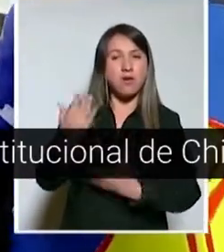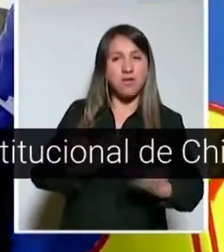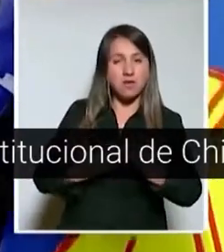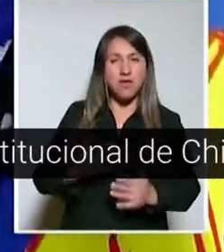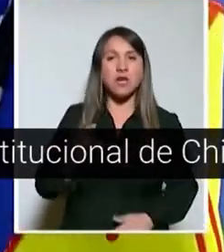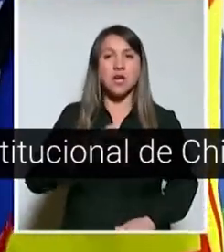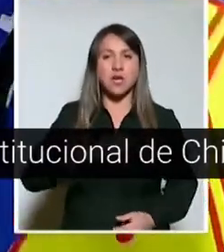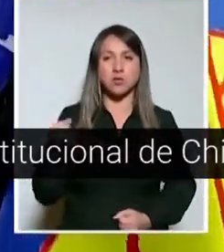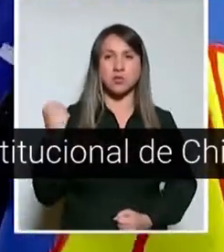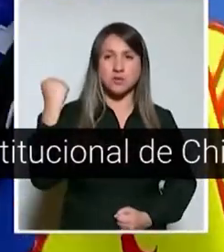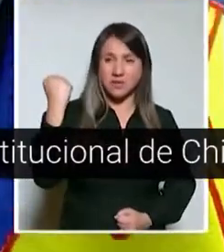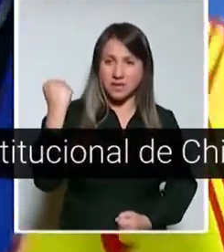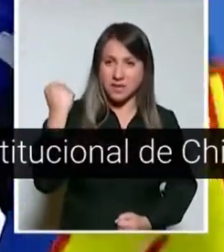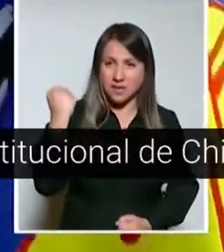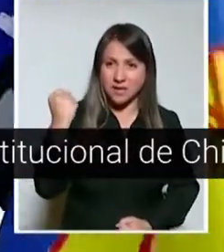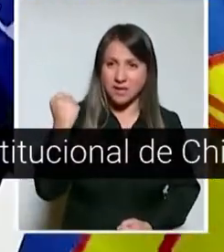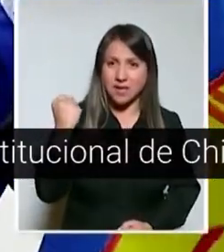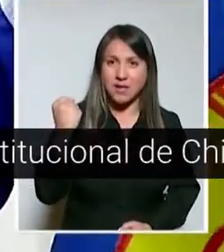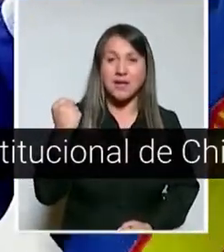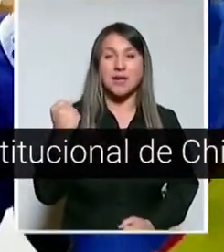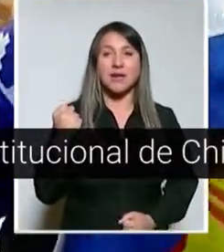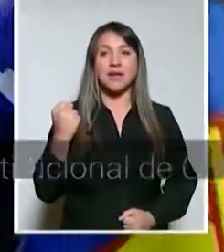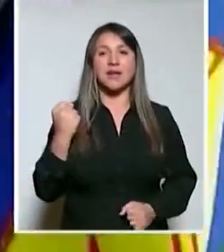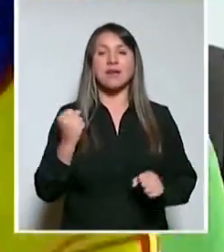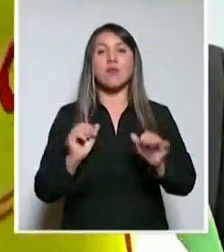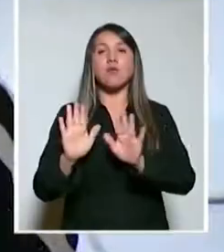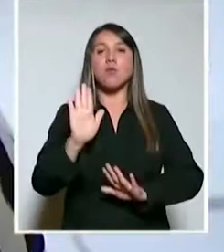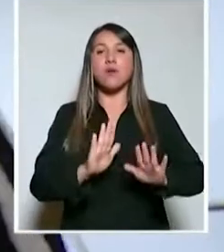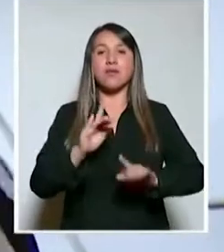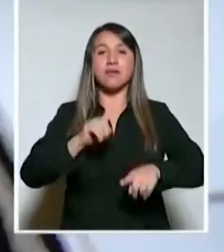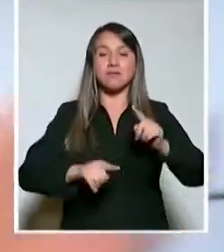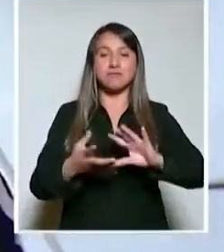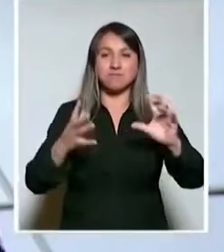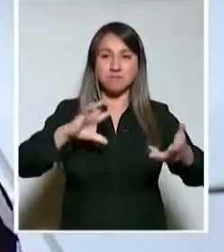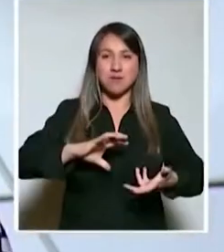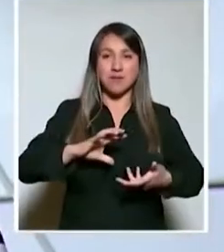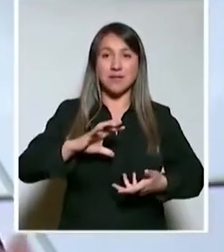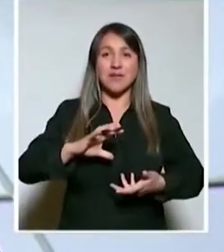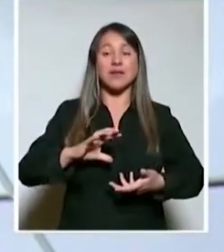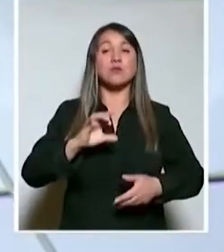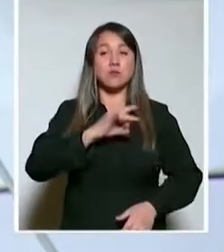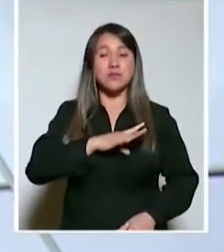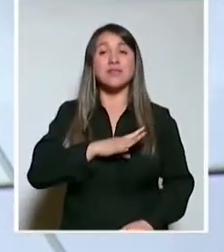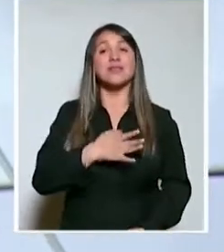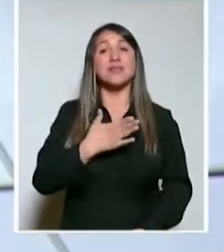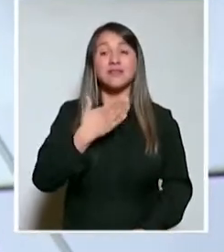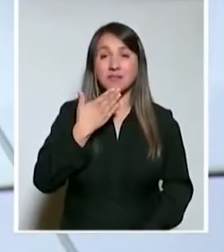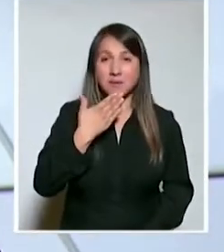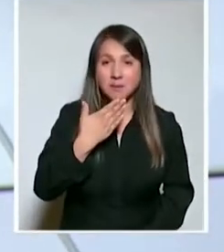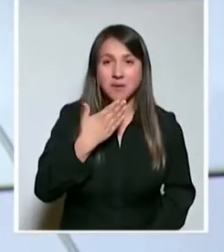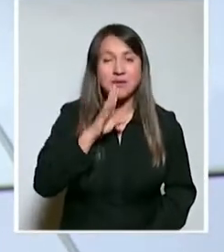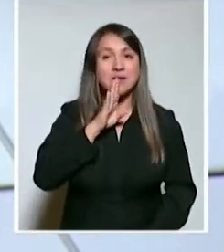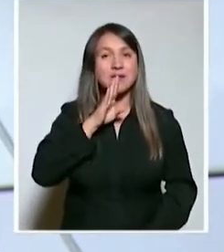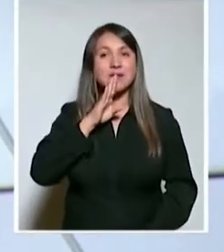Chile que cuide la madre tierra, en un Chile que también